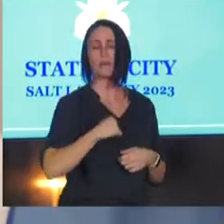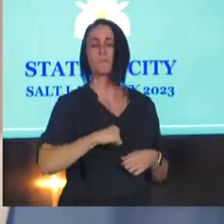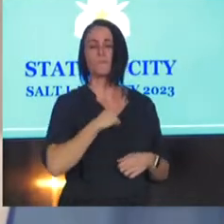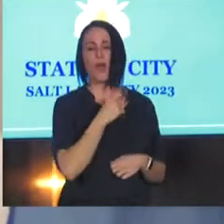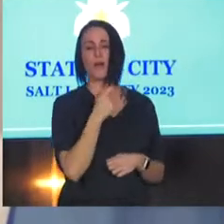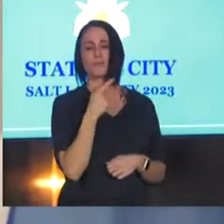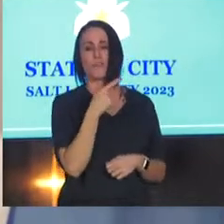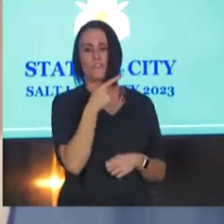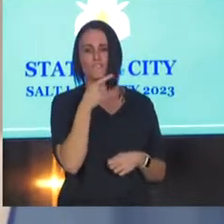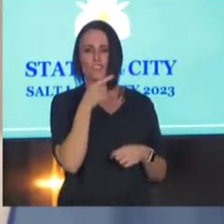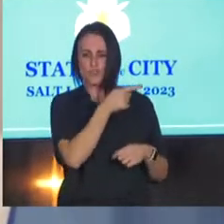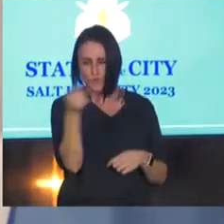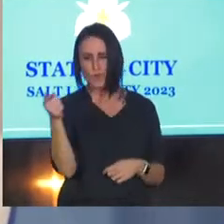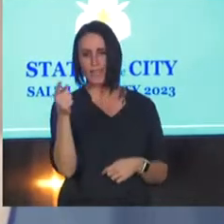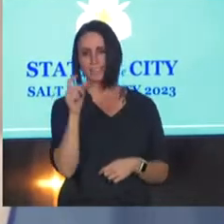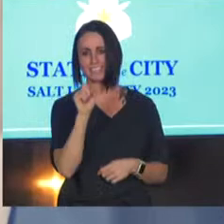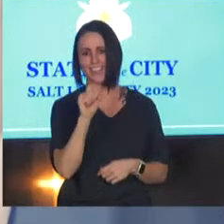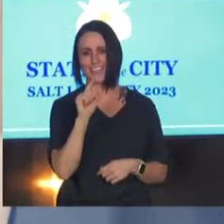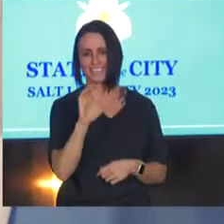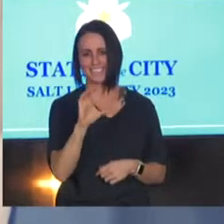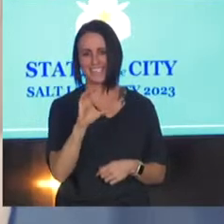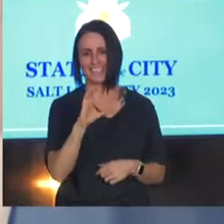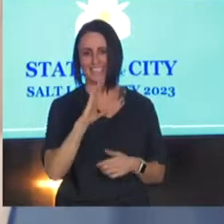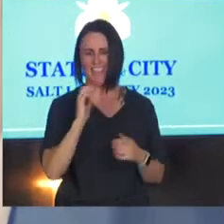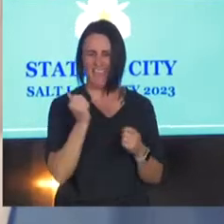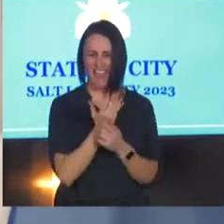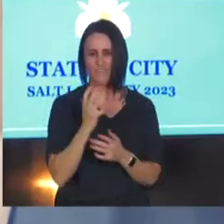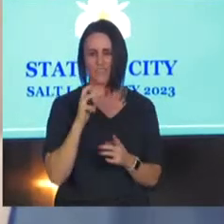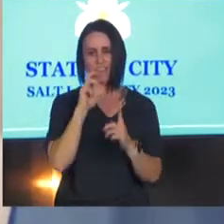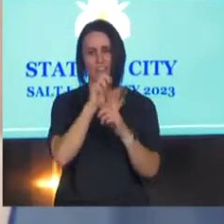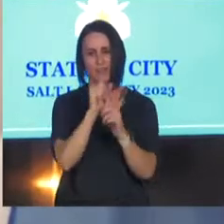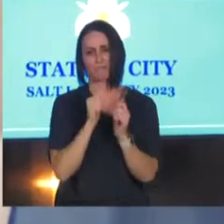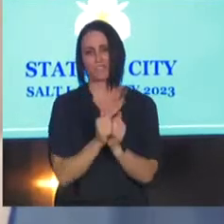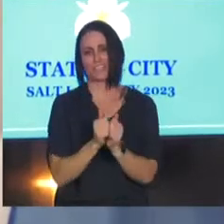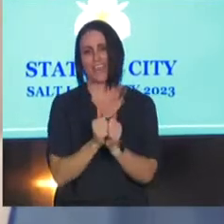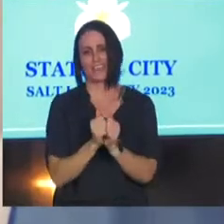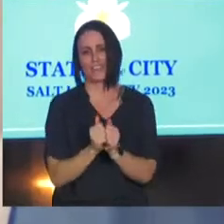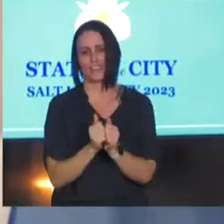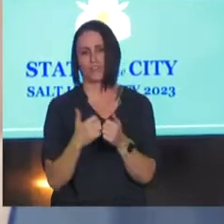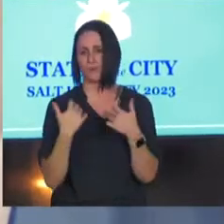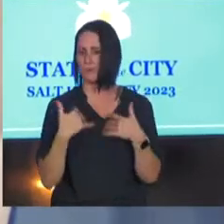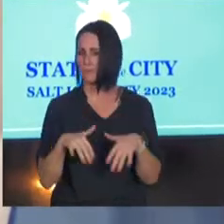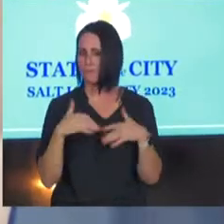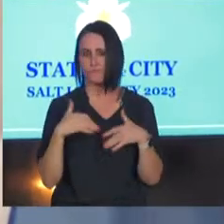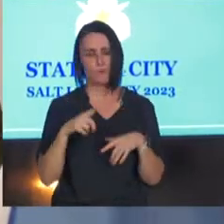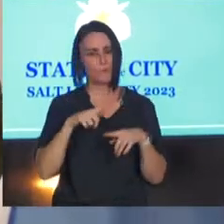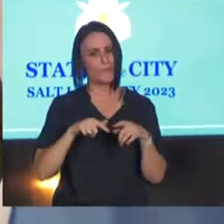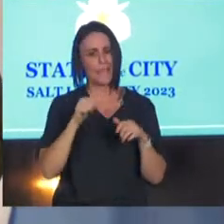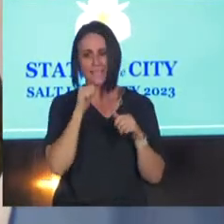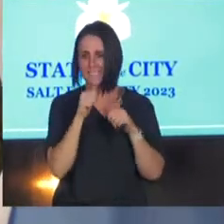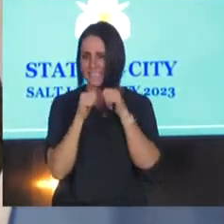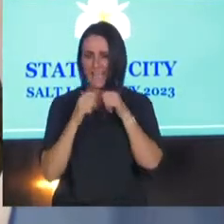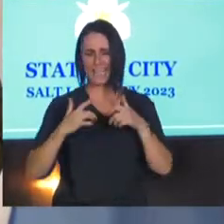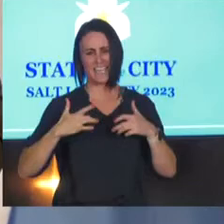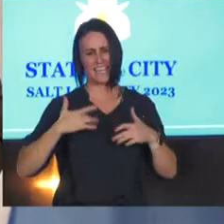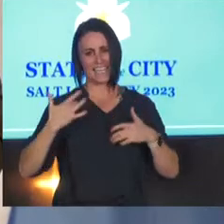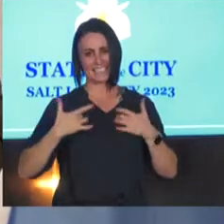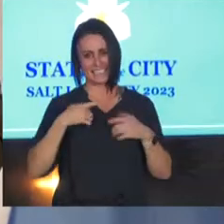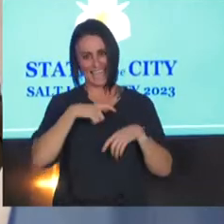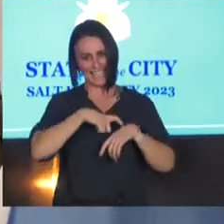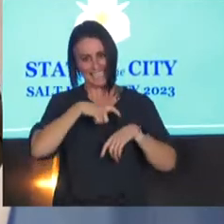of you, Salt Lake City, for all that we've accomplished together. What an undeniably exciting time